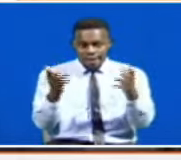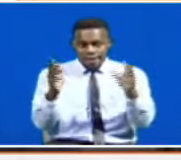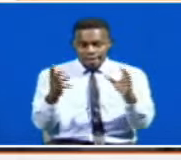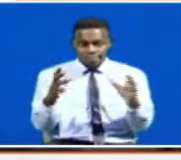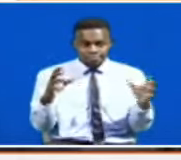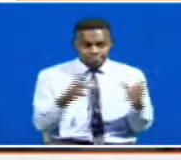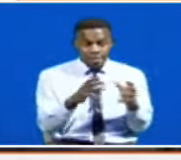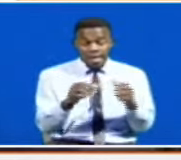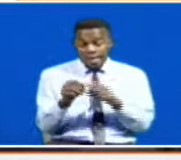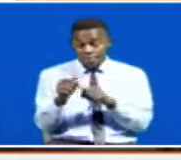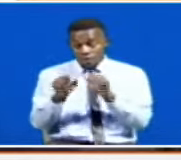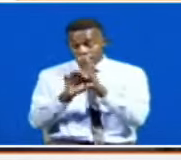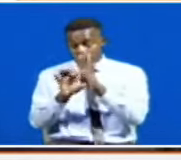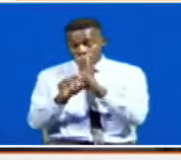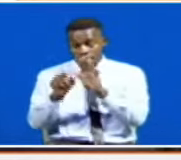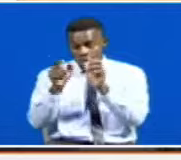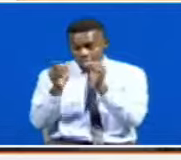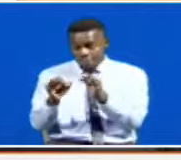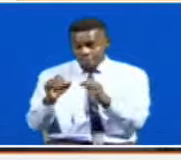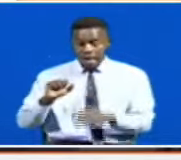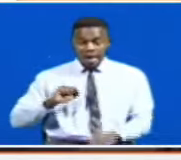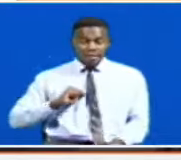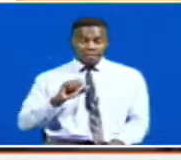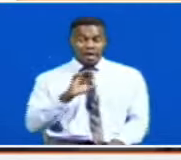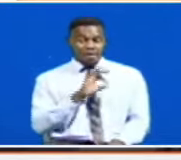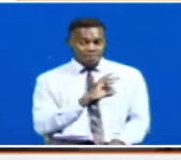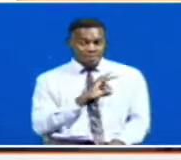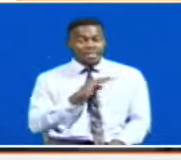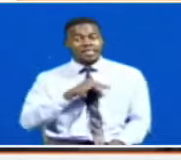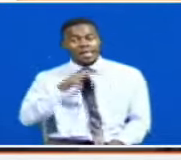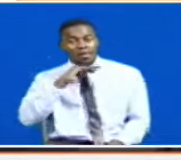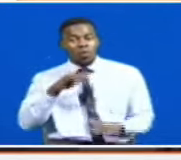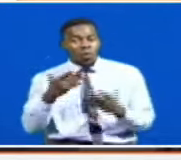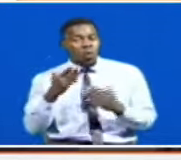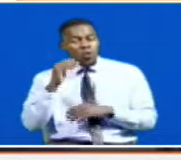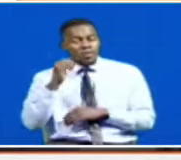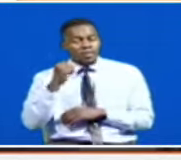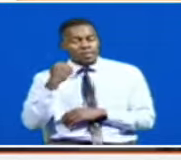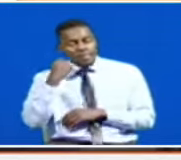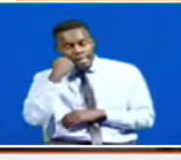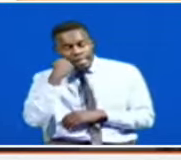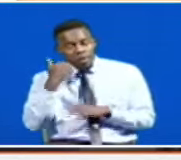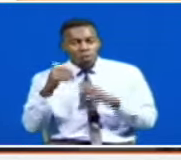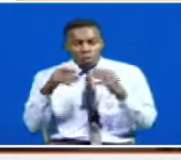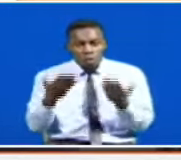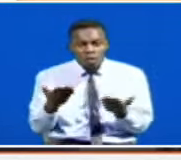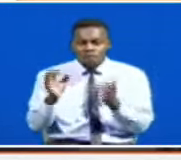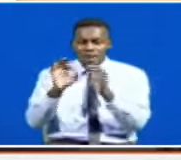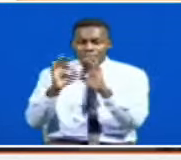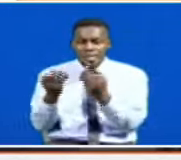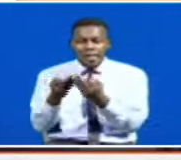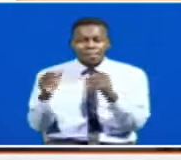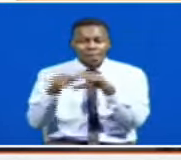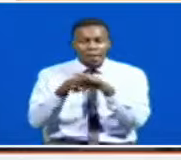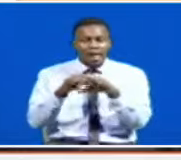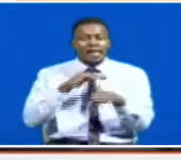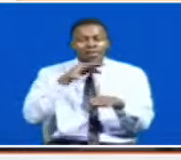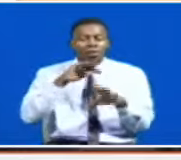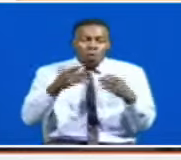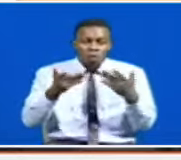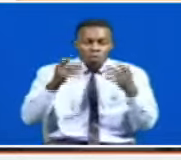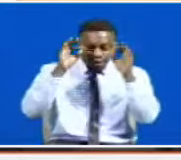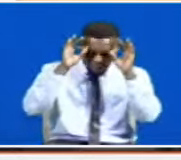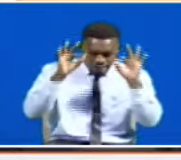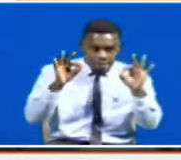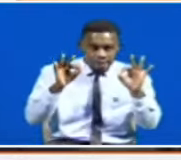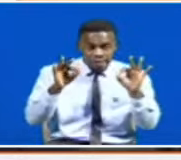any time a NIBS staff is bereaved, maybe is sick, maybe there is a wedding or other